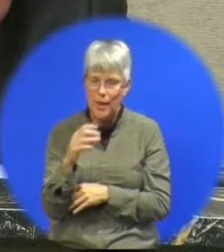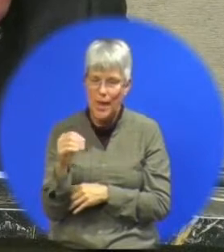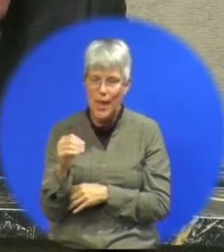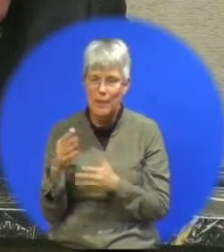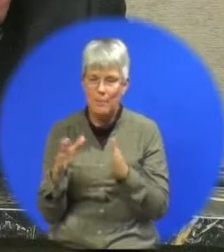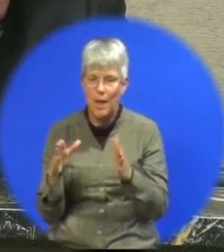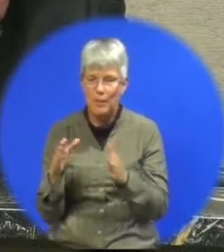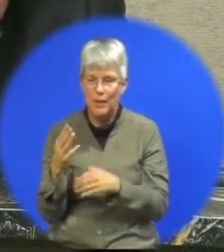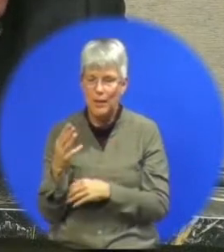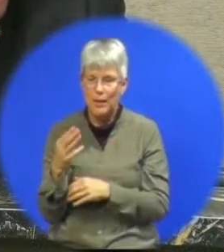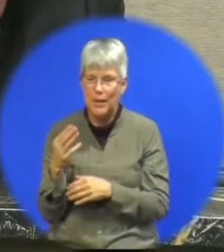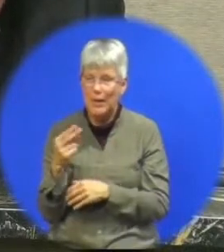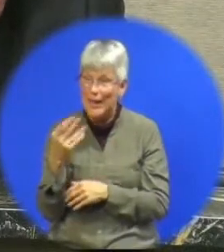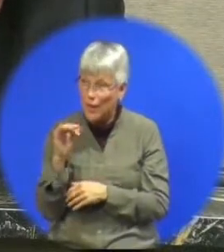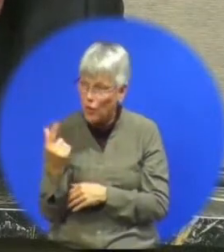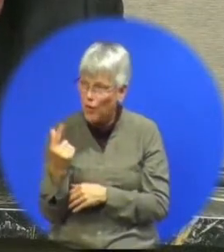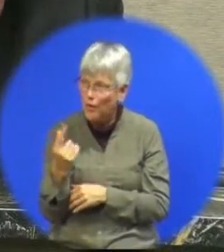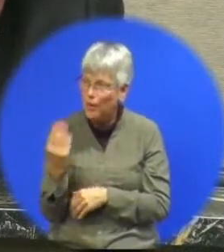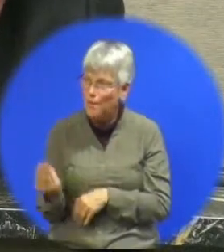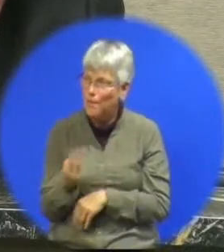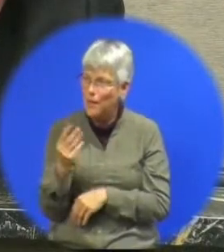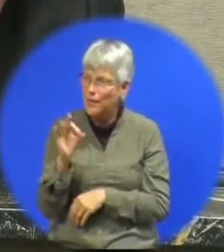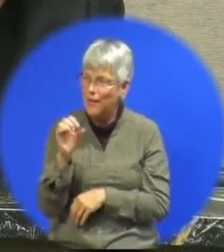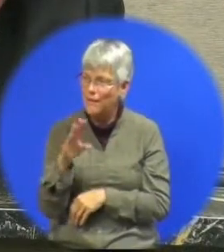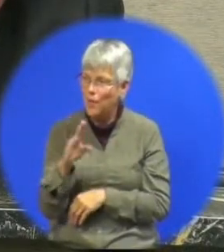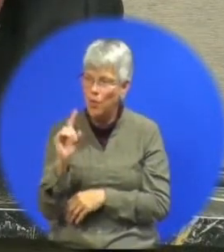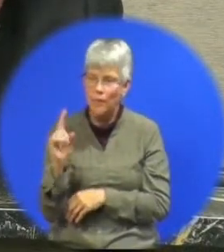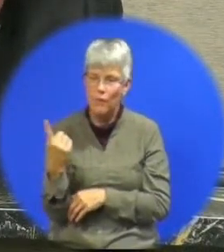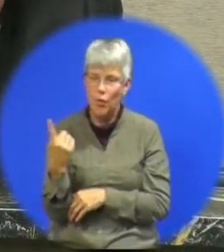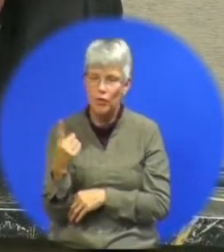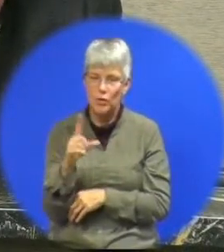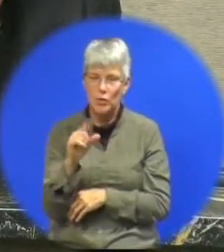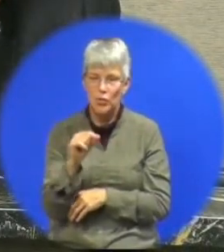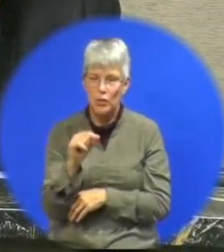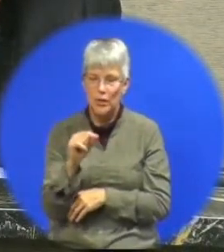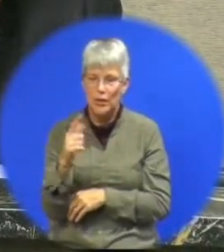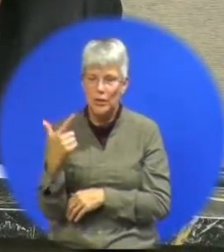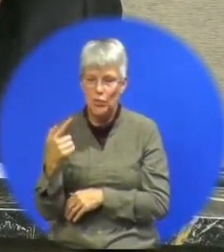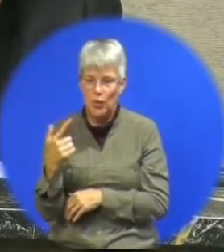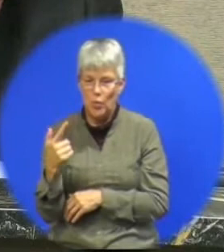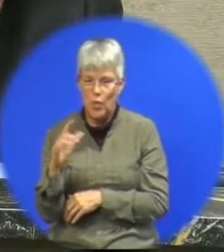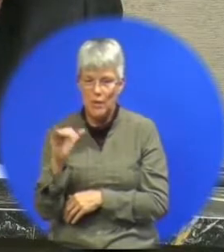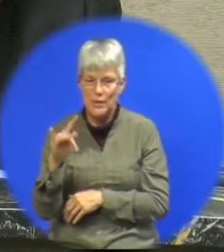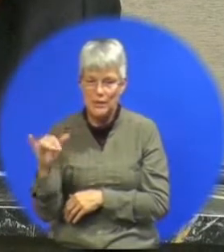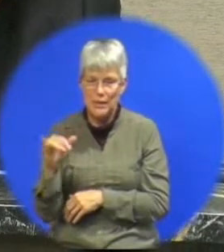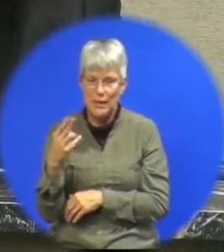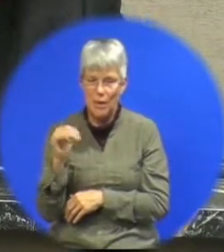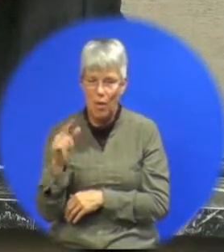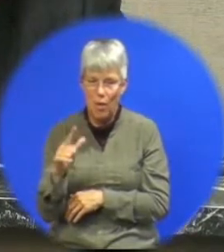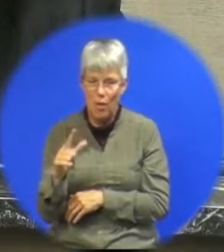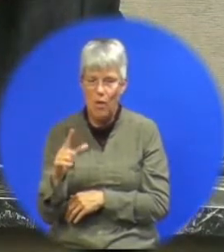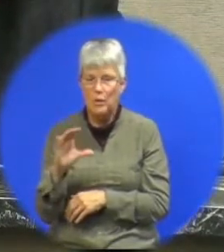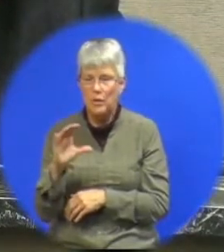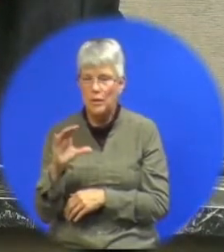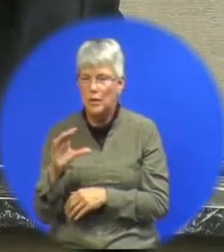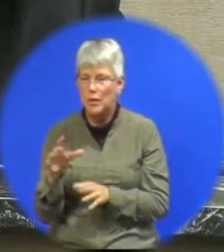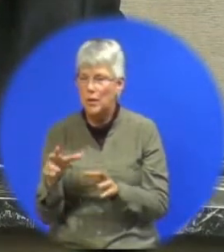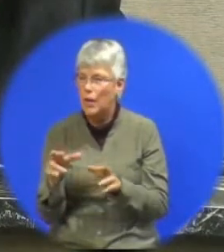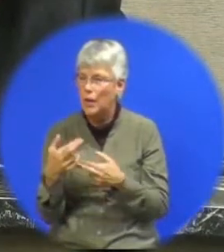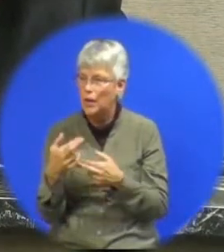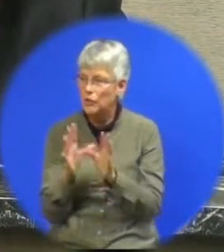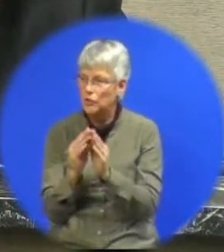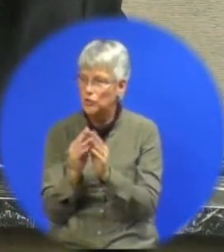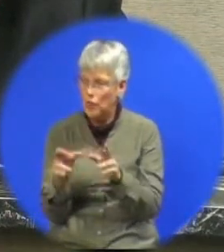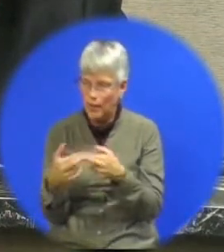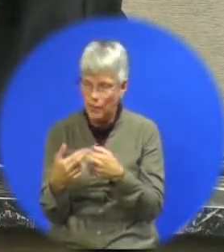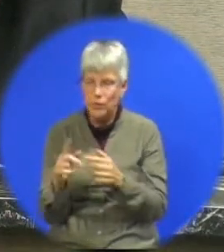Monday, February 1st, 2021 at 6 p.m. in the City Hall Council Chambers to consider this action, and